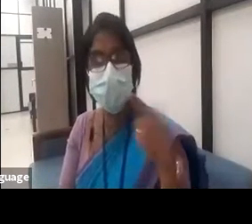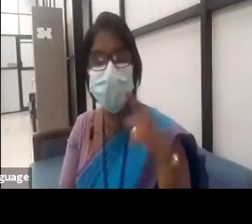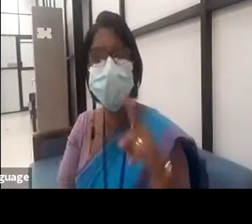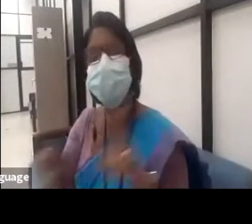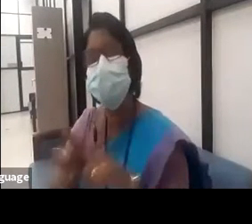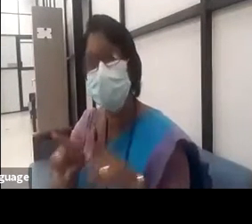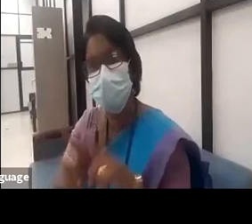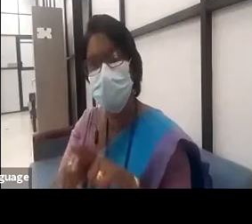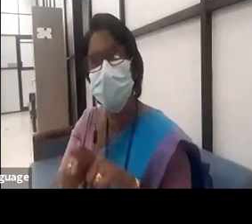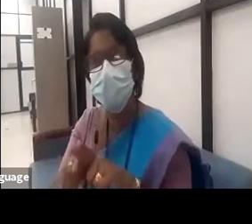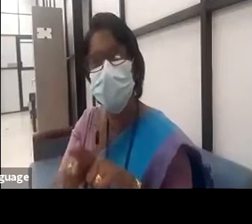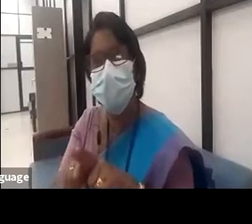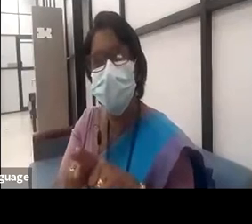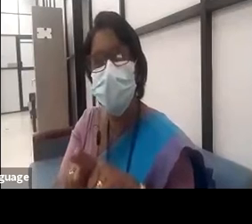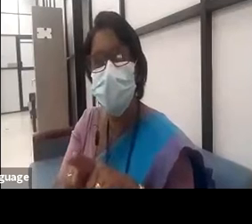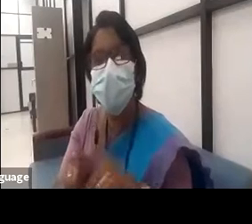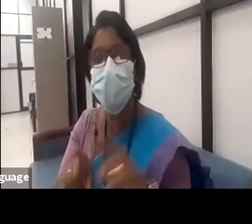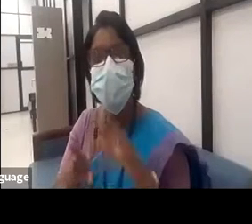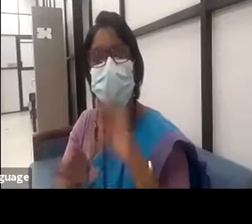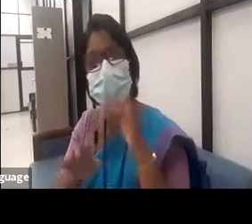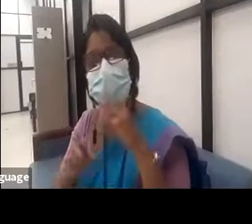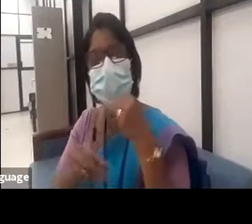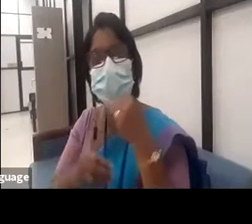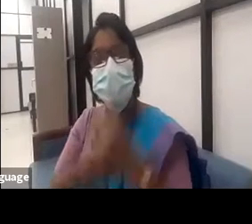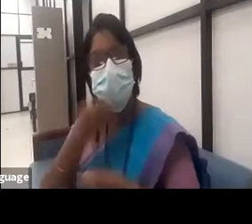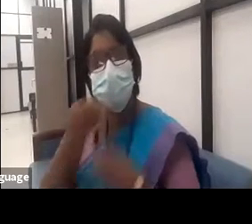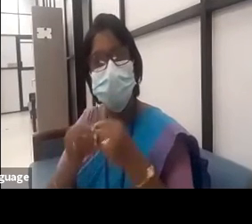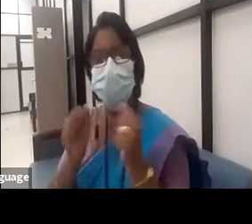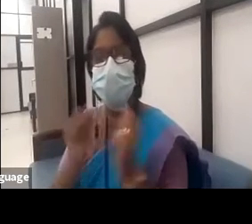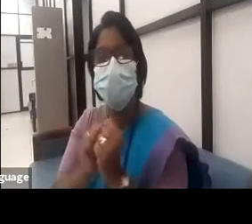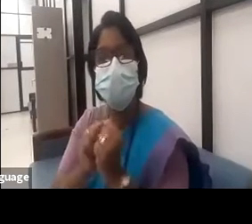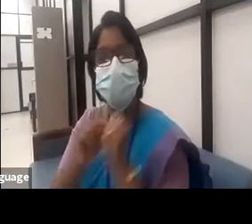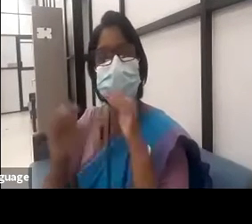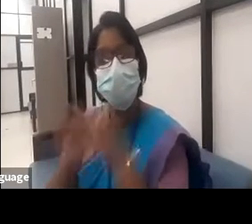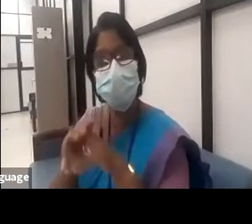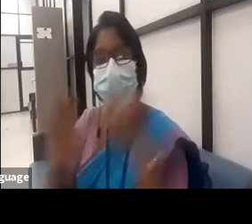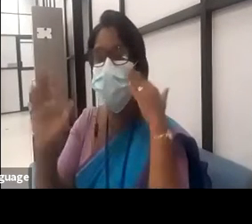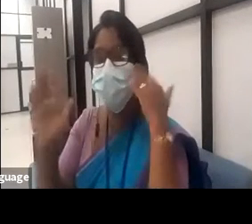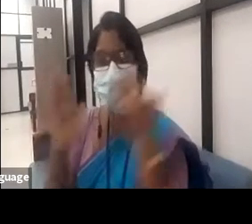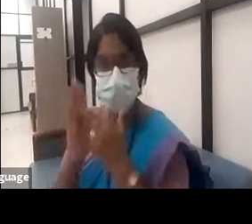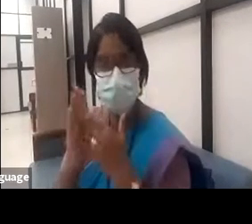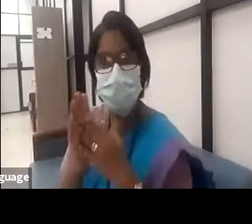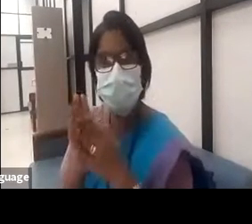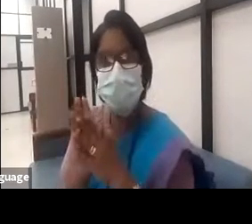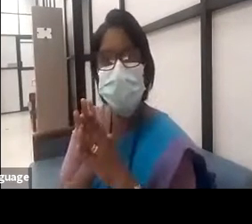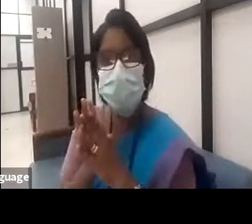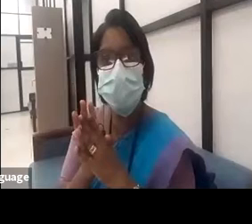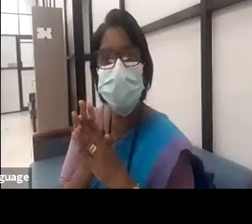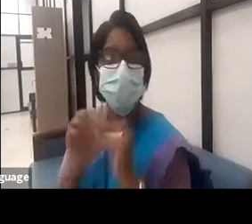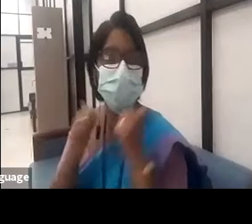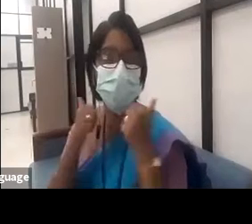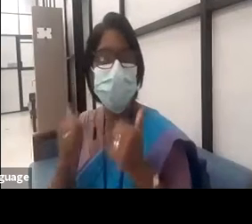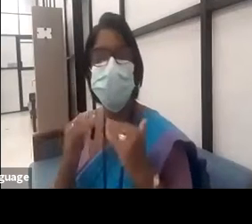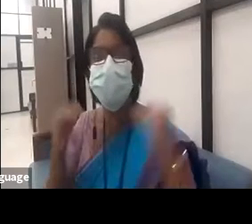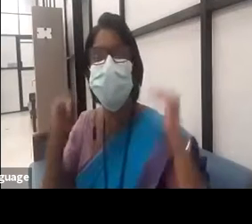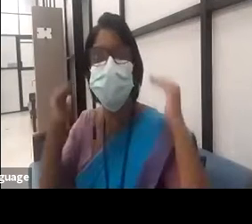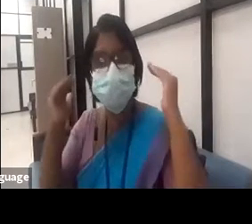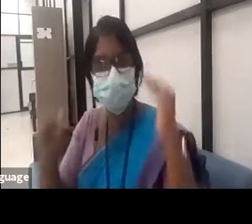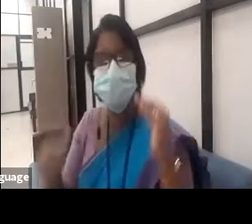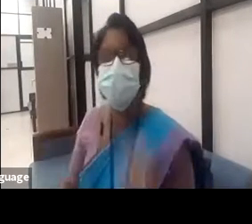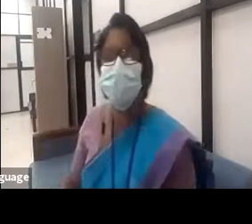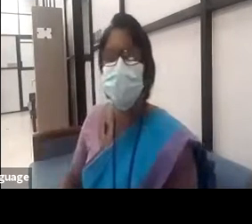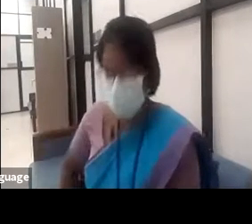for society is going to be very important. And I would